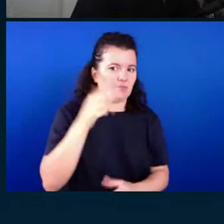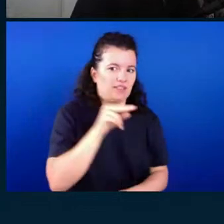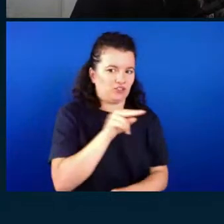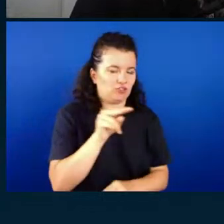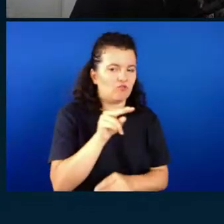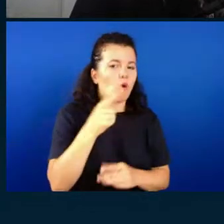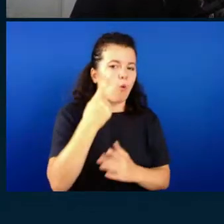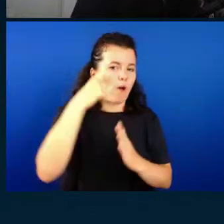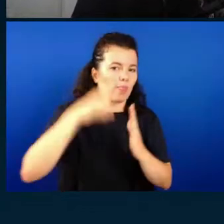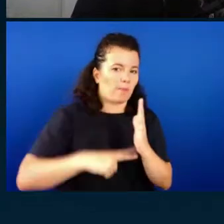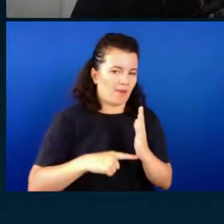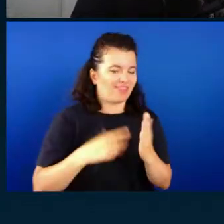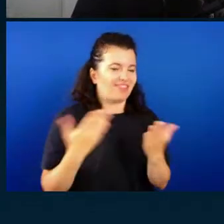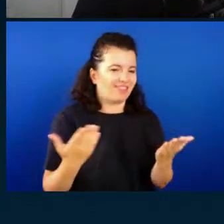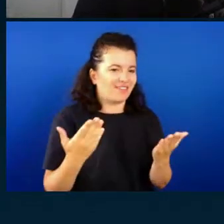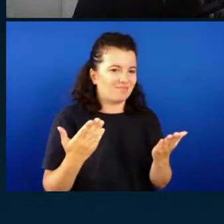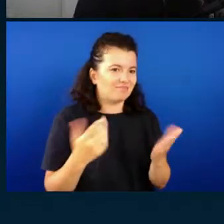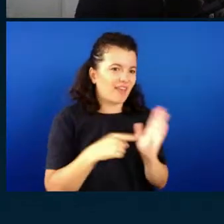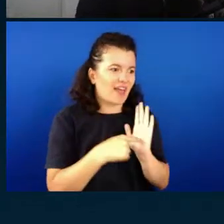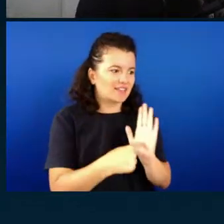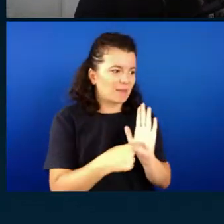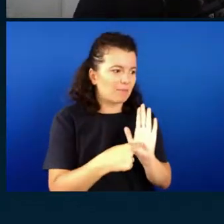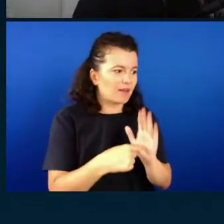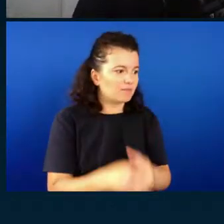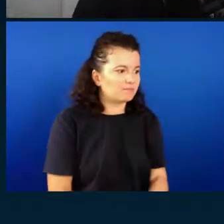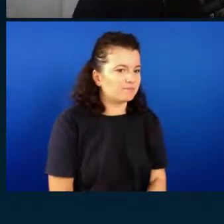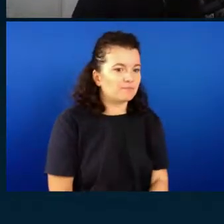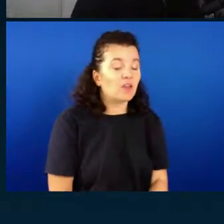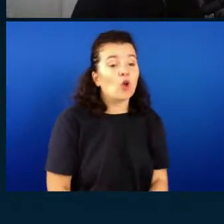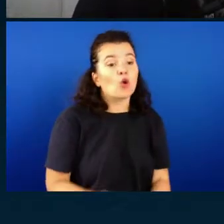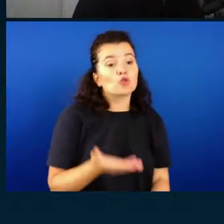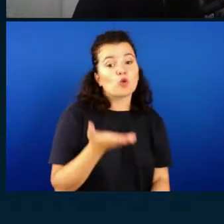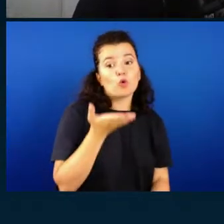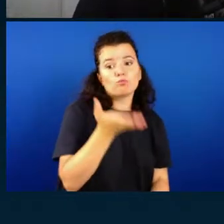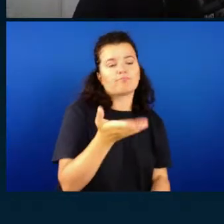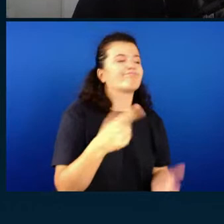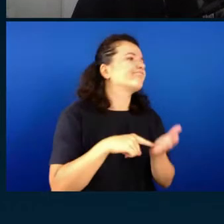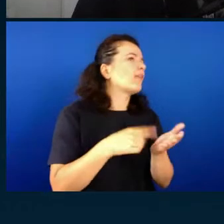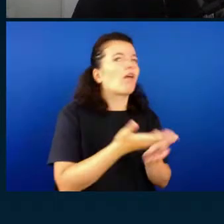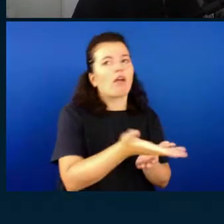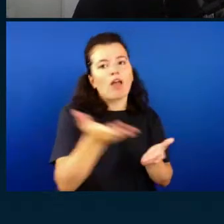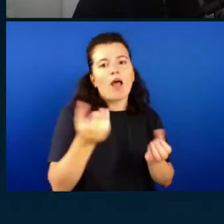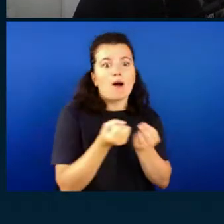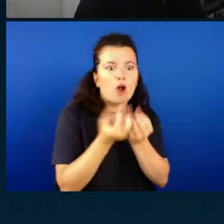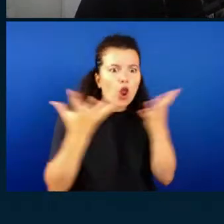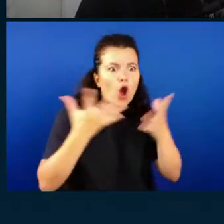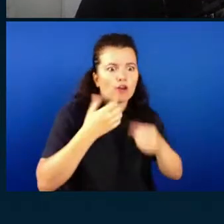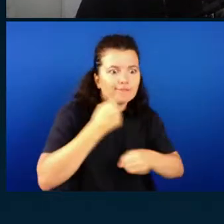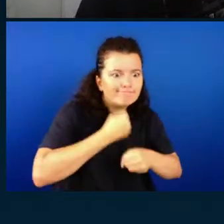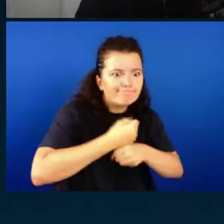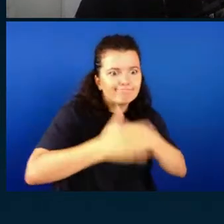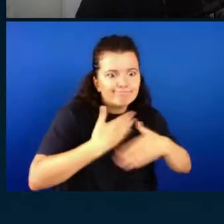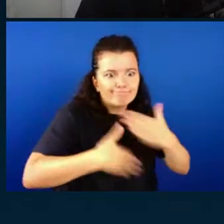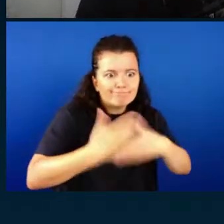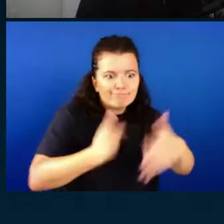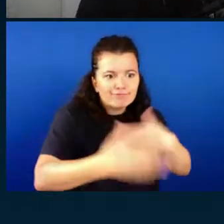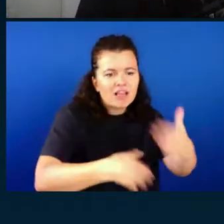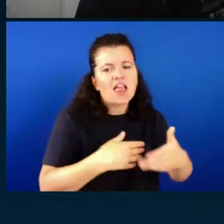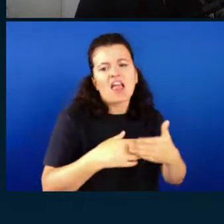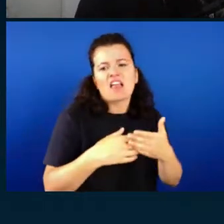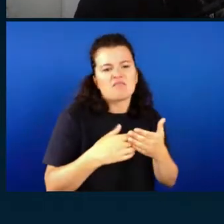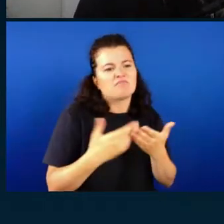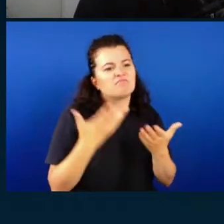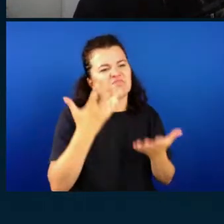month. And it's not, if you run bigger loads, it's not crazy to end up